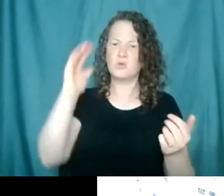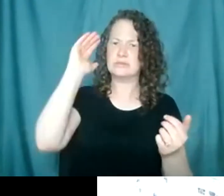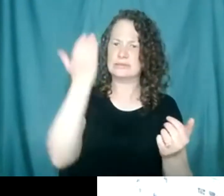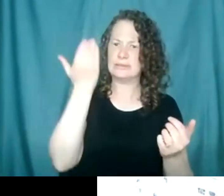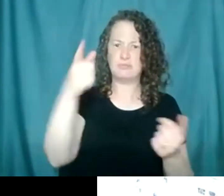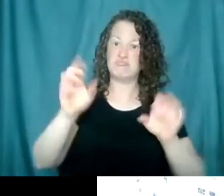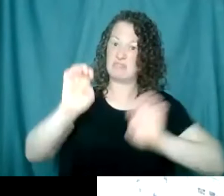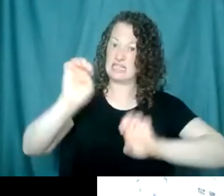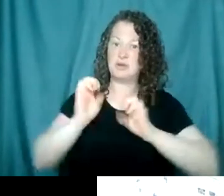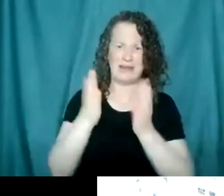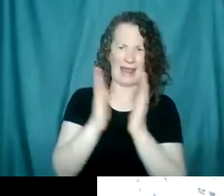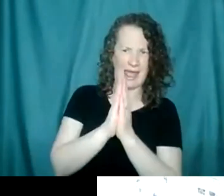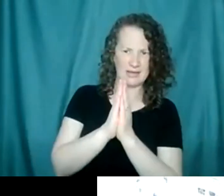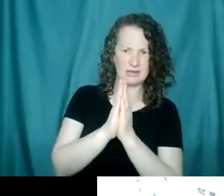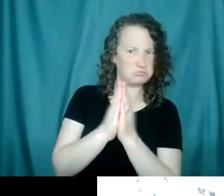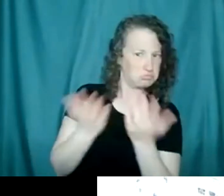question of like,